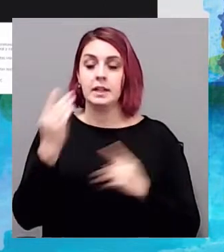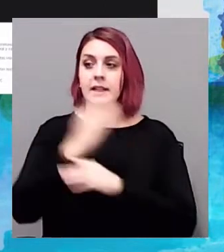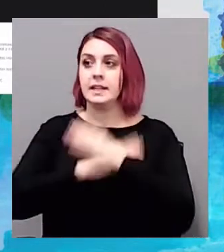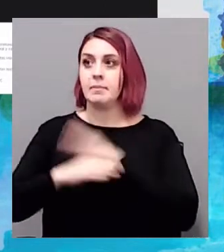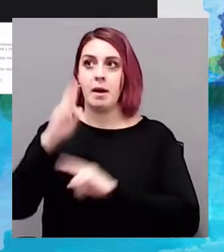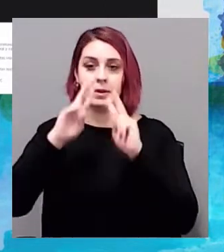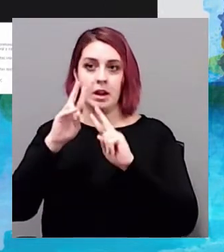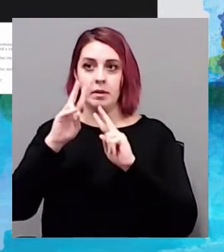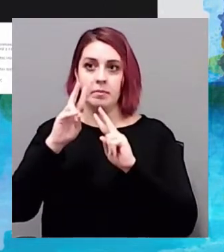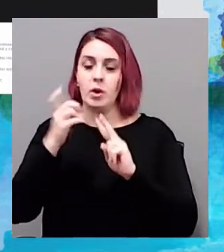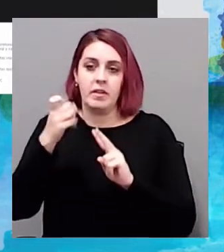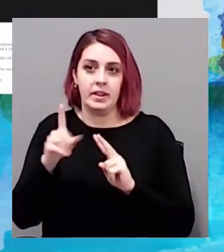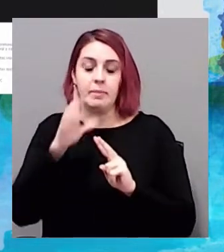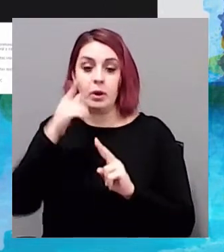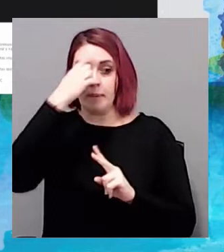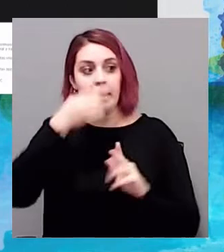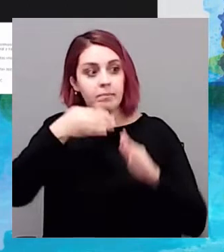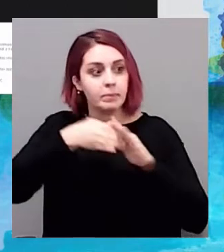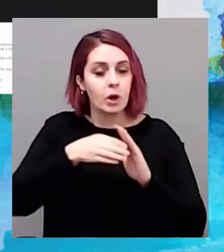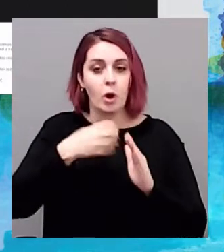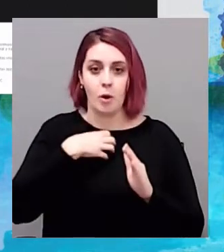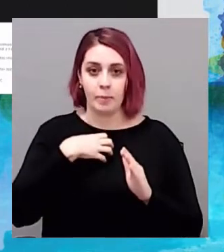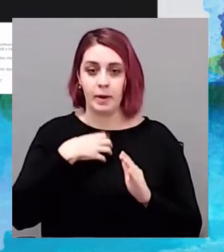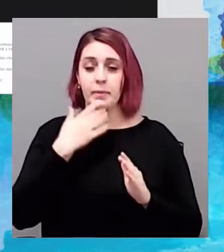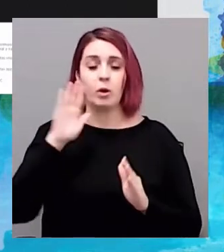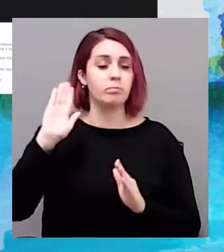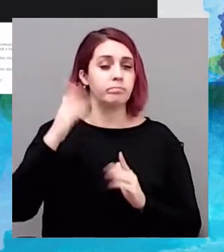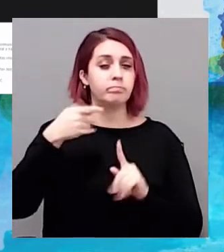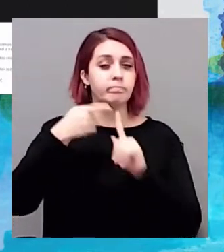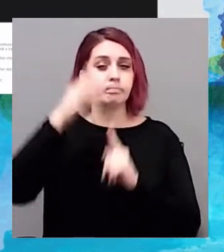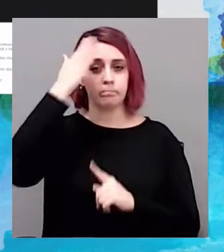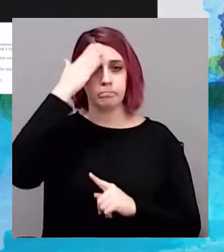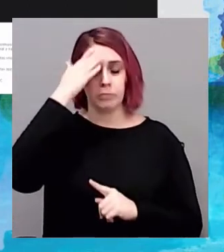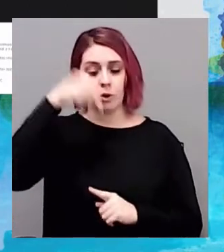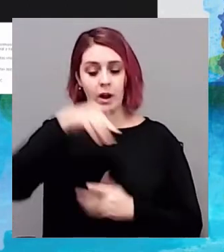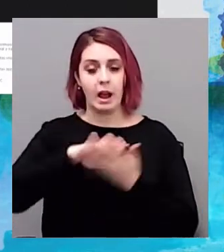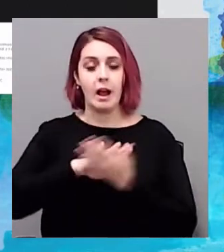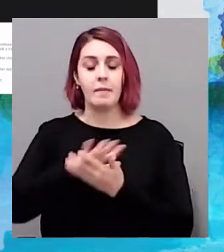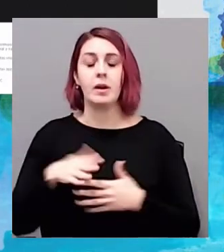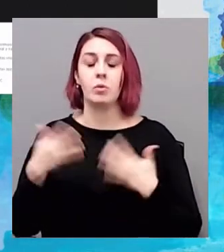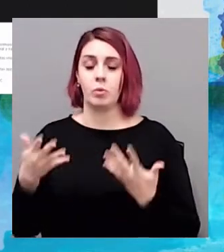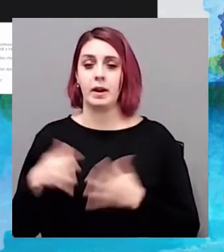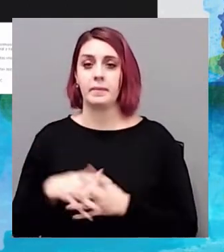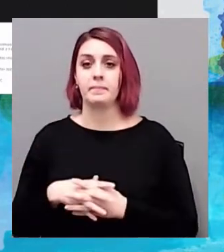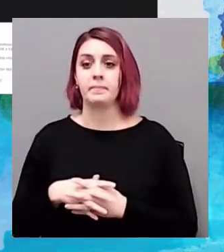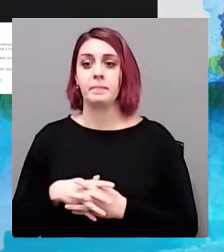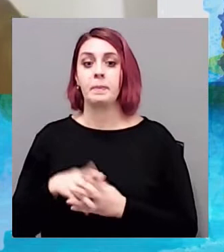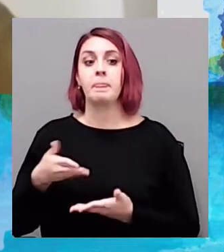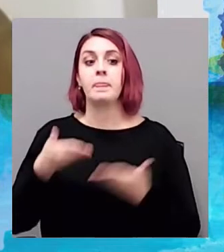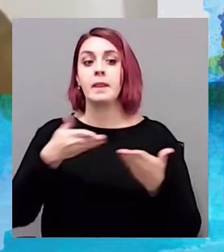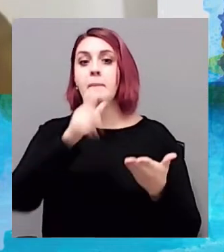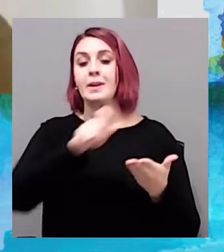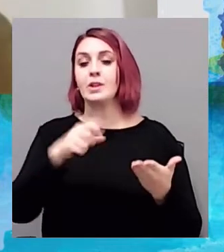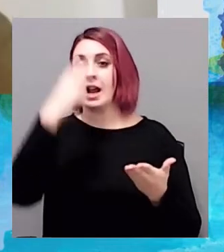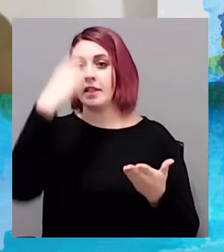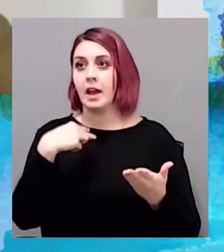where people don't necessarily have a visual deficiency,